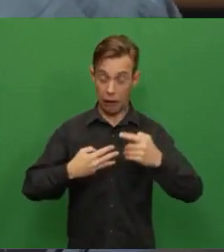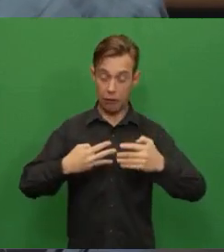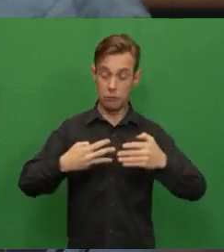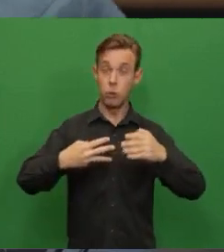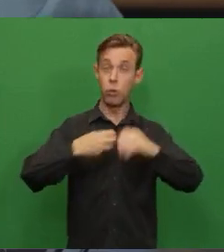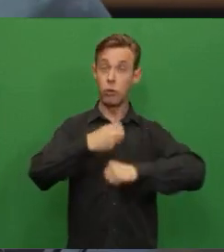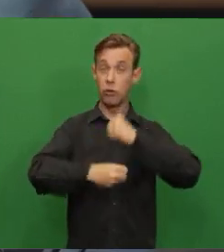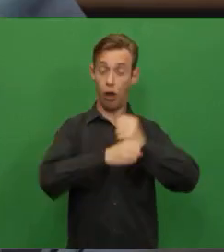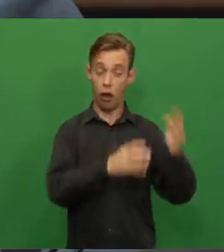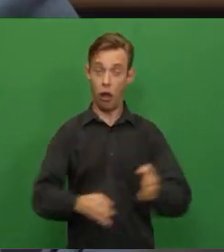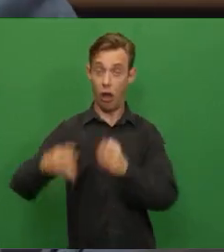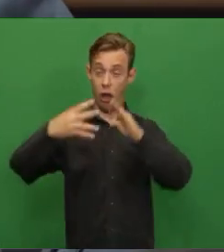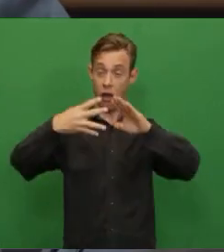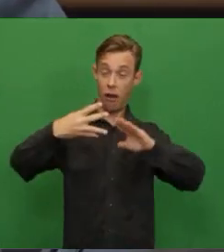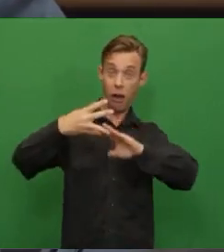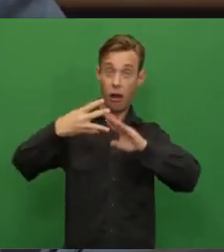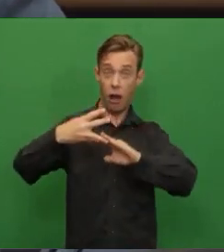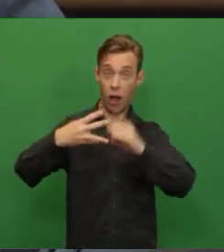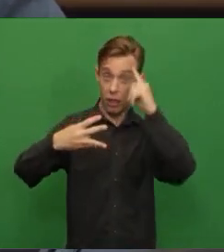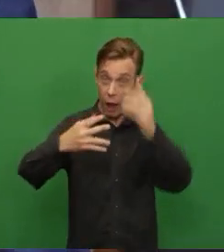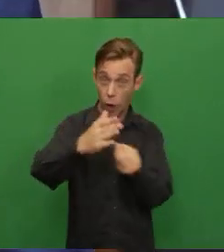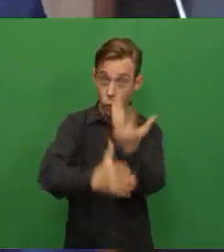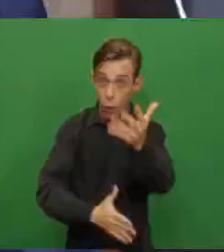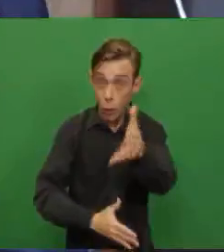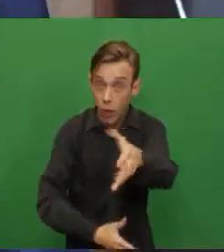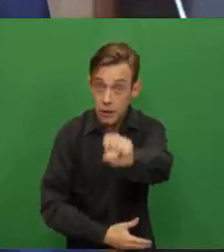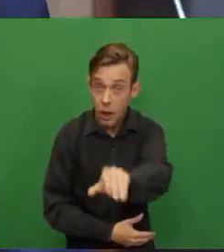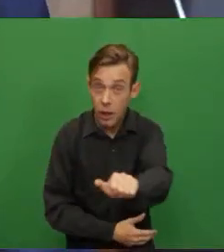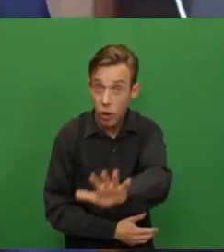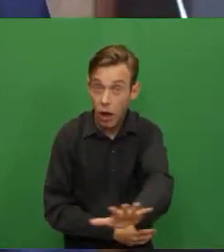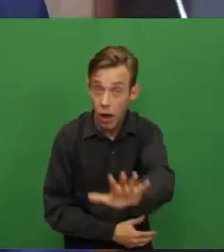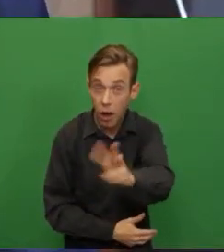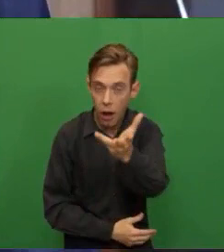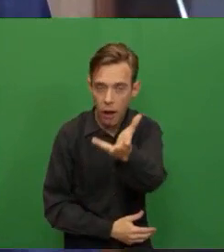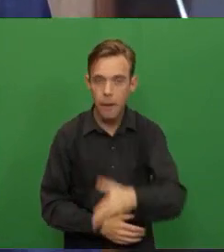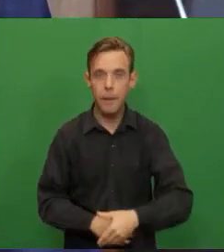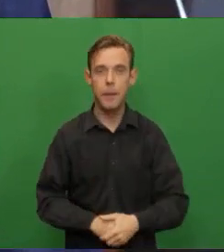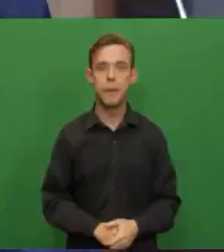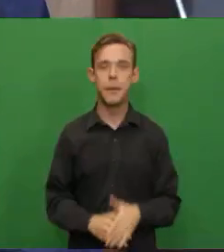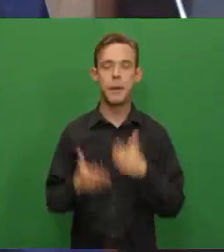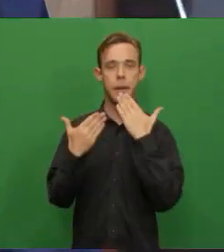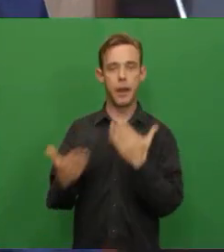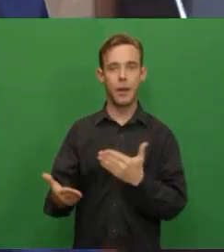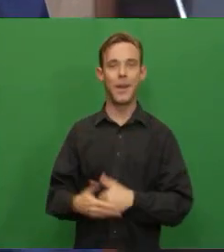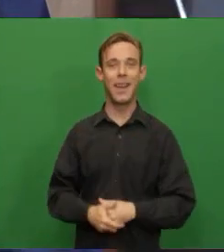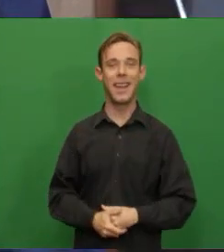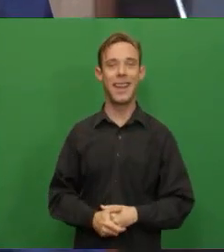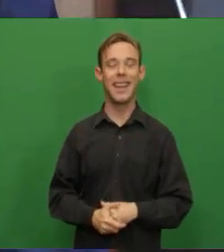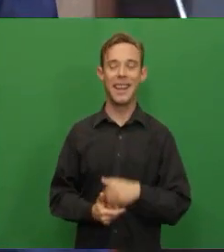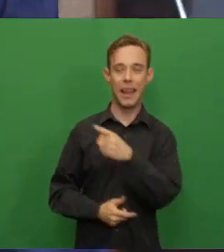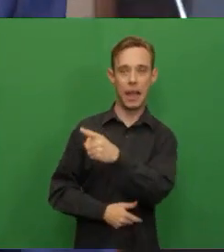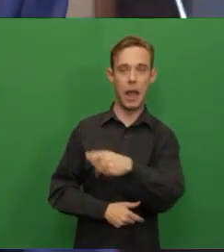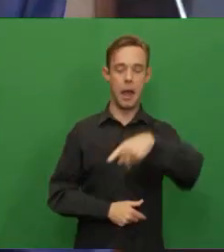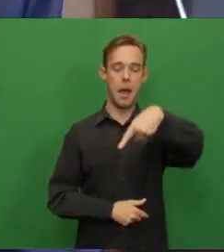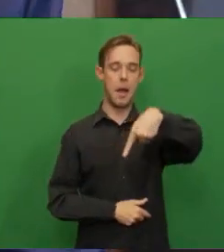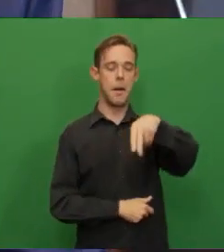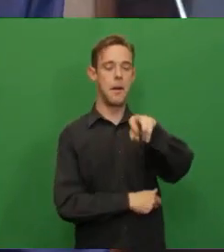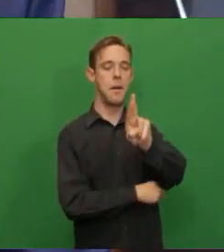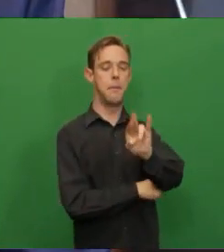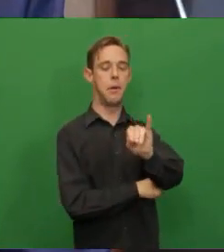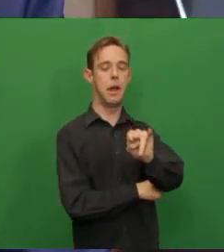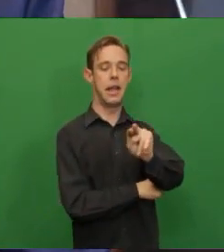At what level? Thank you. Welcome, ma'am. Thank you, Governor. It's Pranesh Naidu from